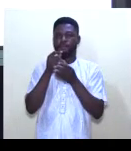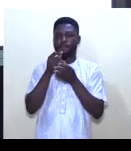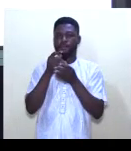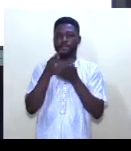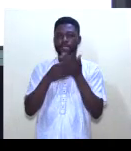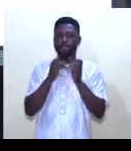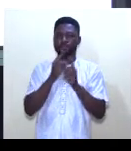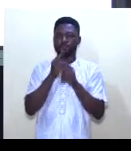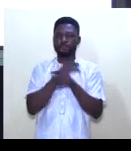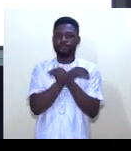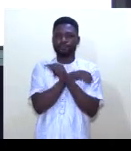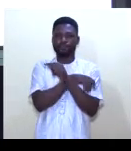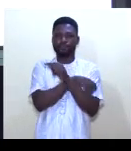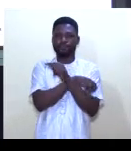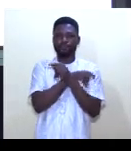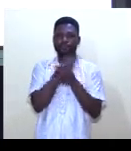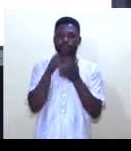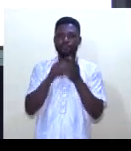is what you selected as well.